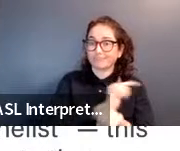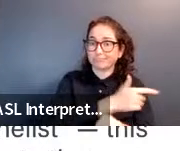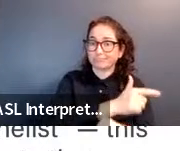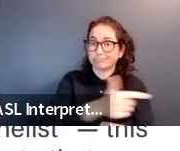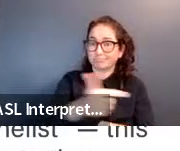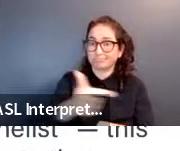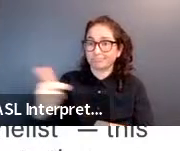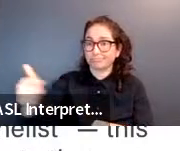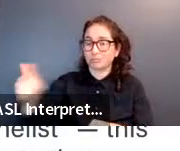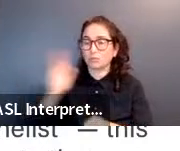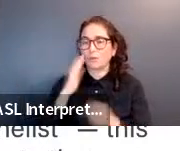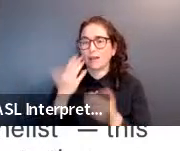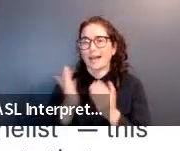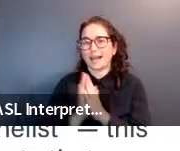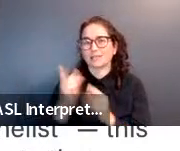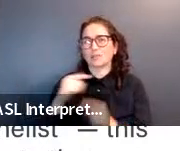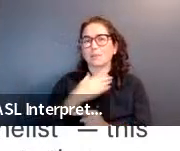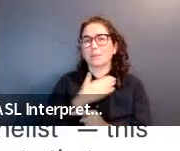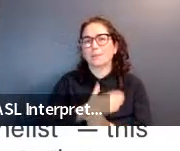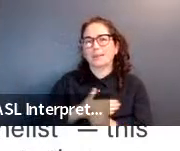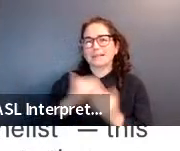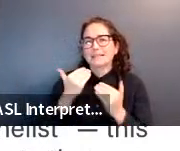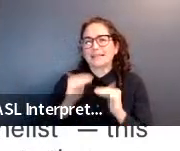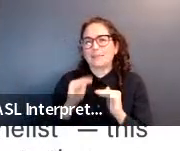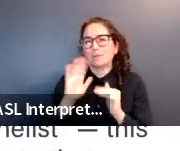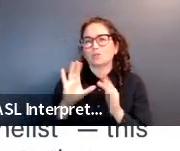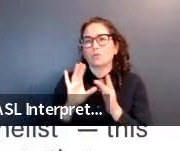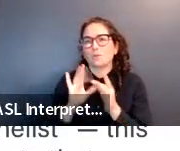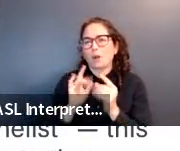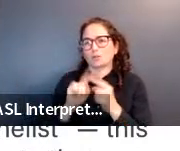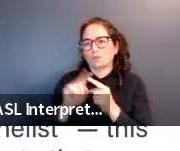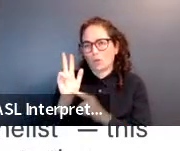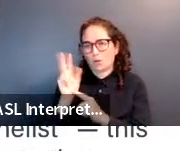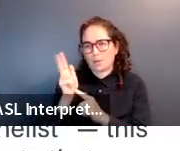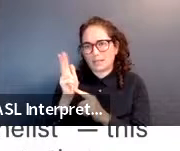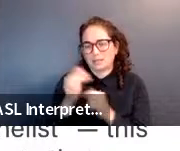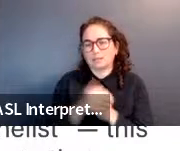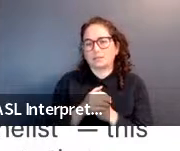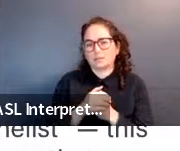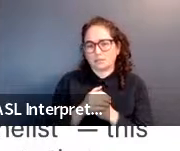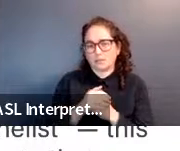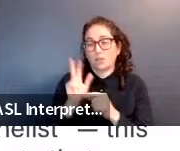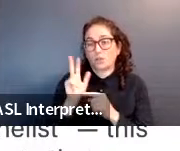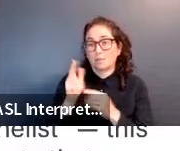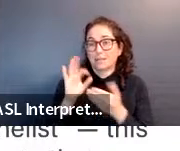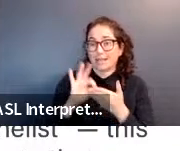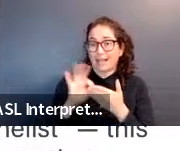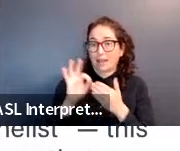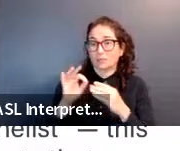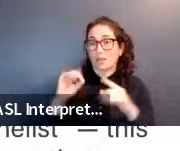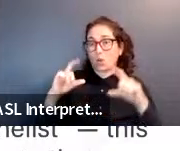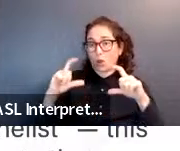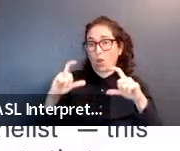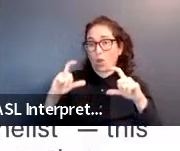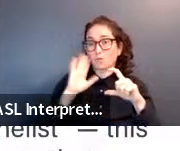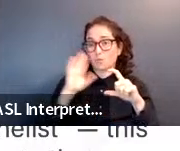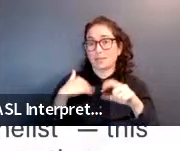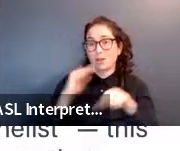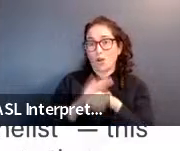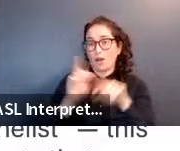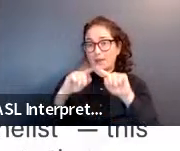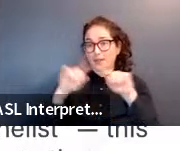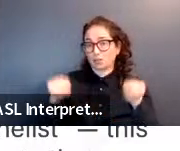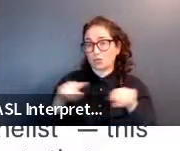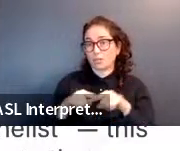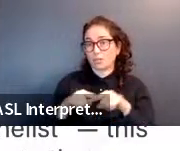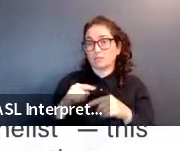speak, we ask that you please limit your remarks to 3 minutes. A 3-minute countdown clock will run on the screen. If